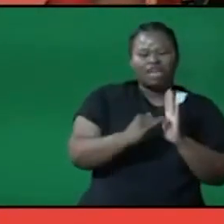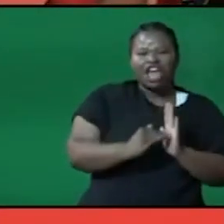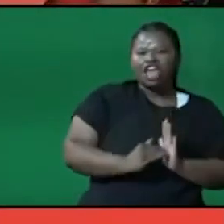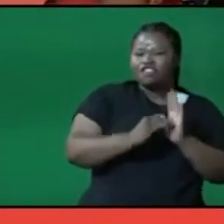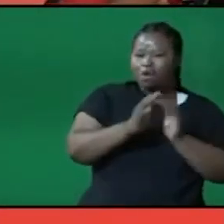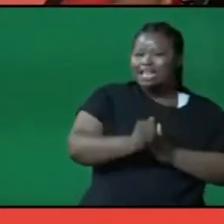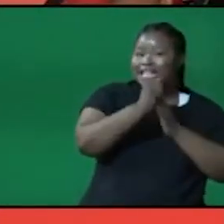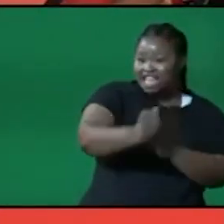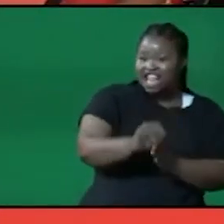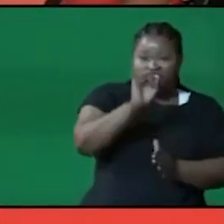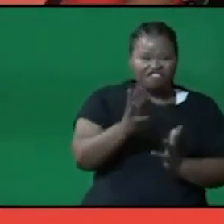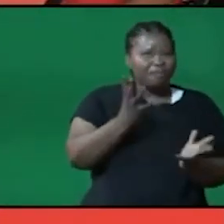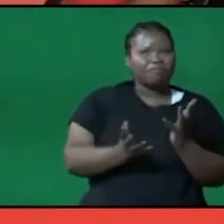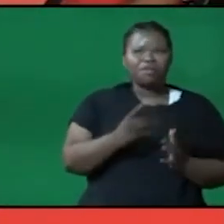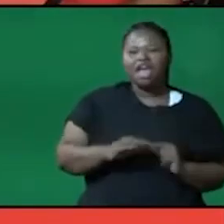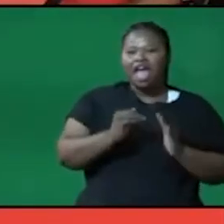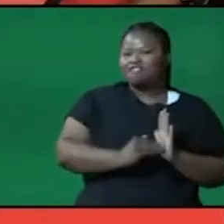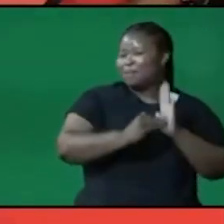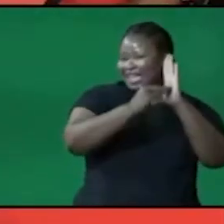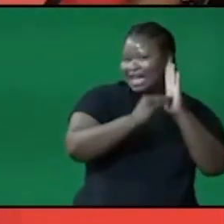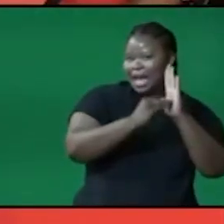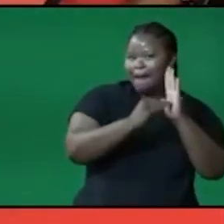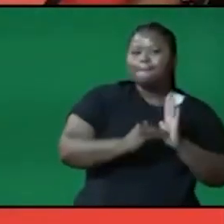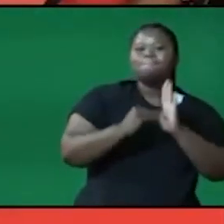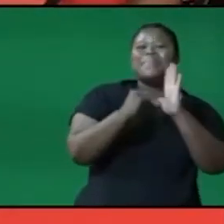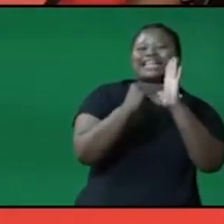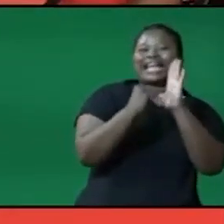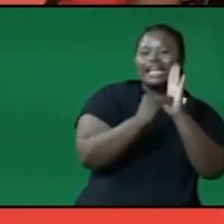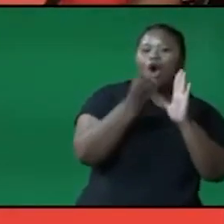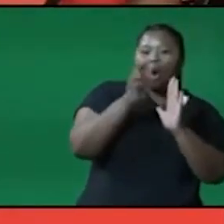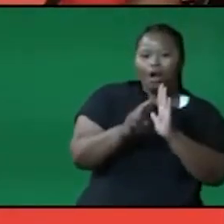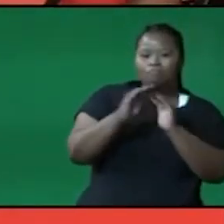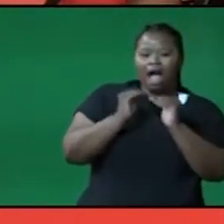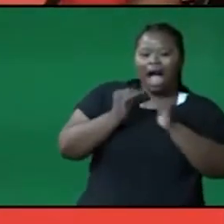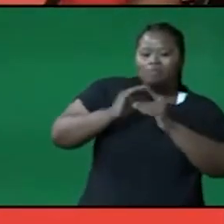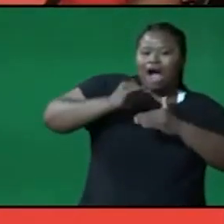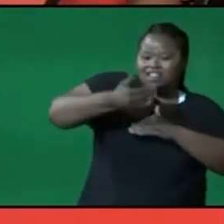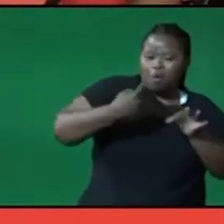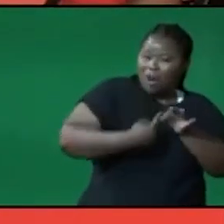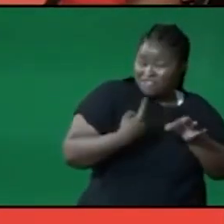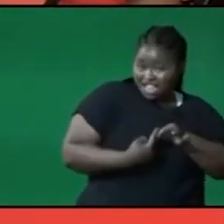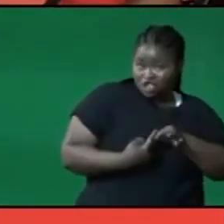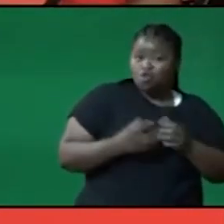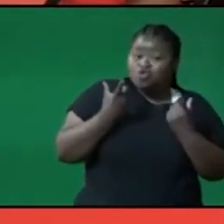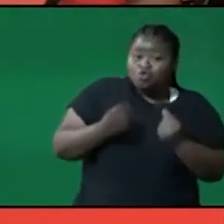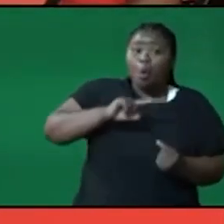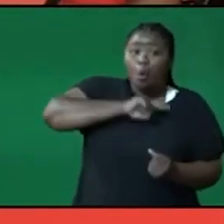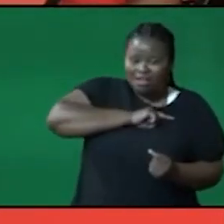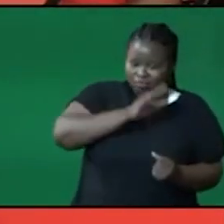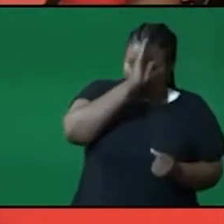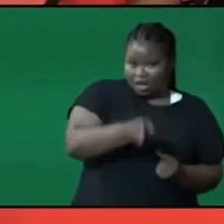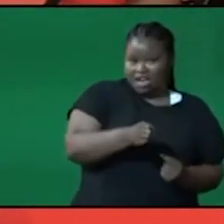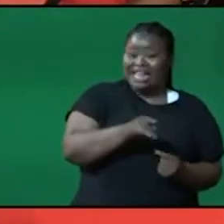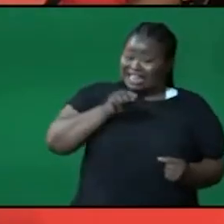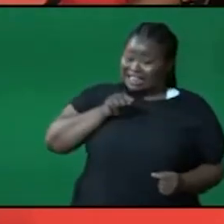the EFF if you have metric or post-metric qualification. We did so deliberately.